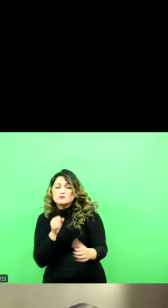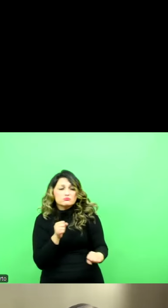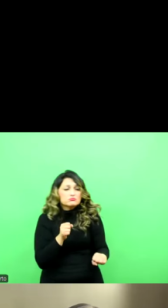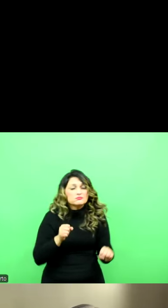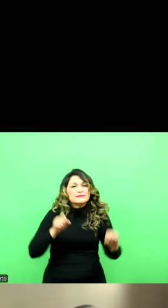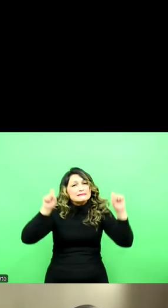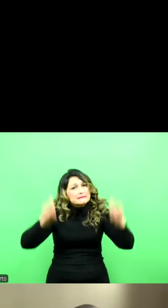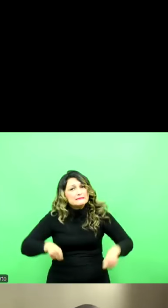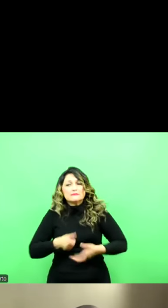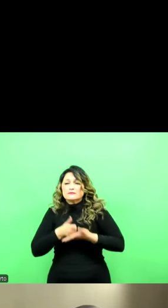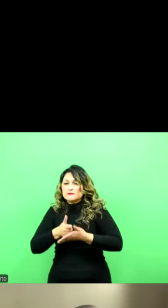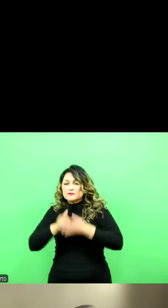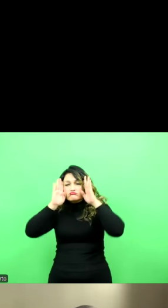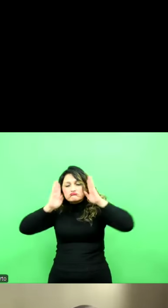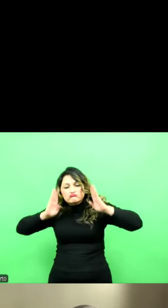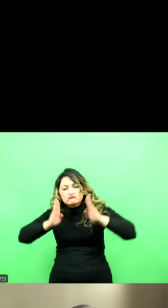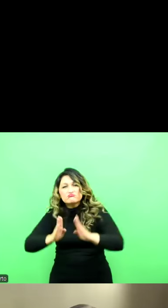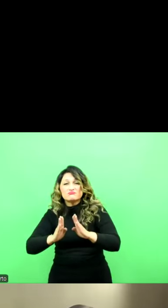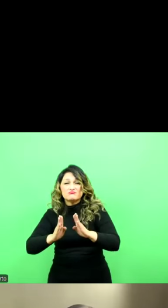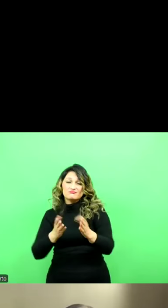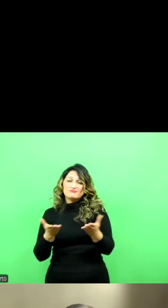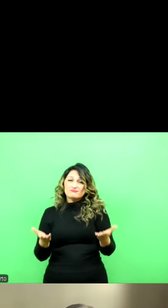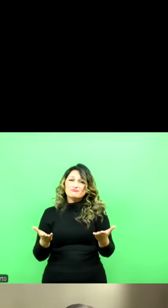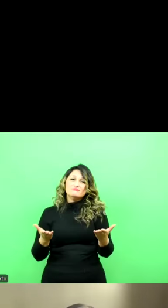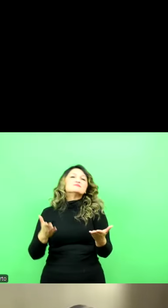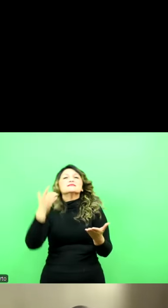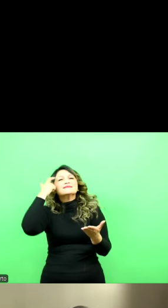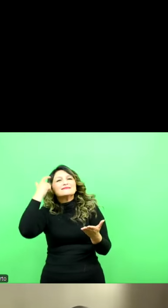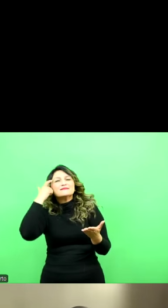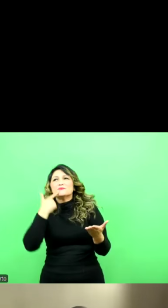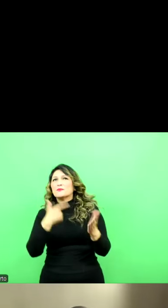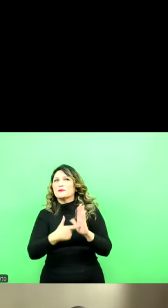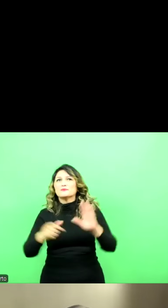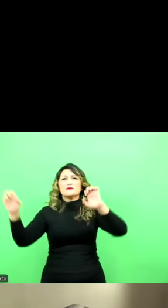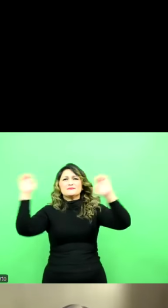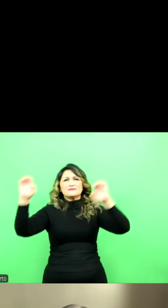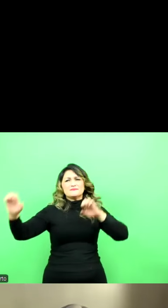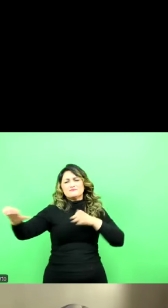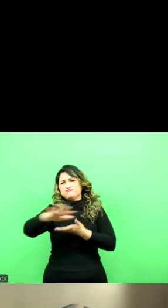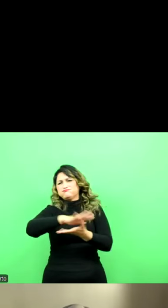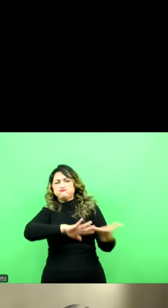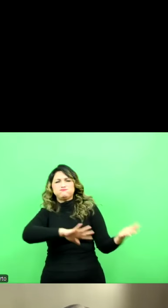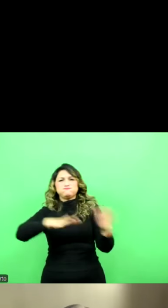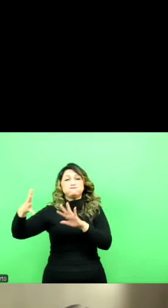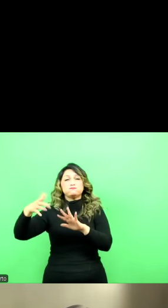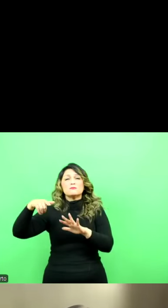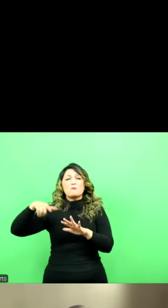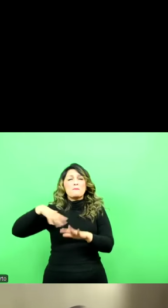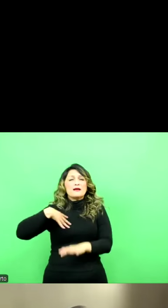the disaster context. Dr. Huda had pointed this out as well. There are